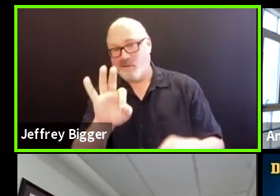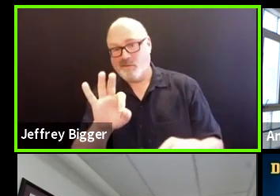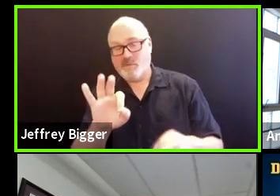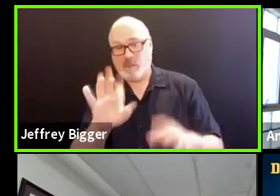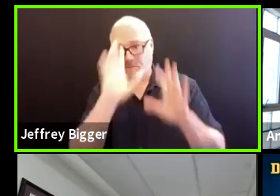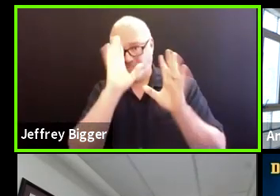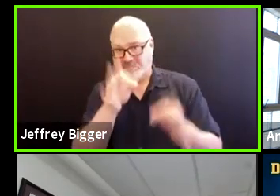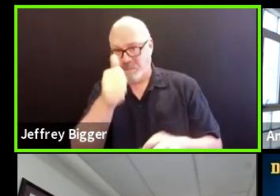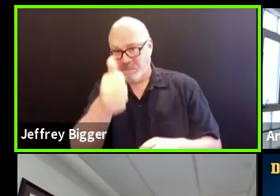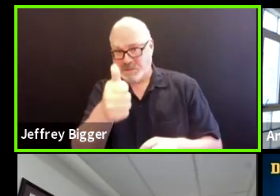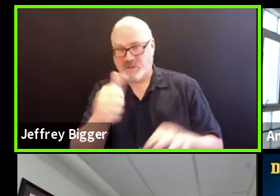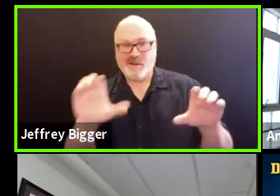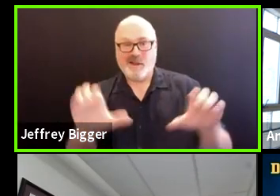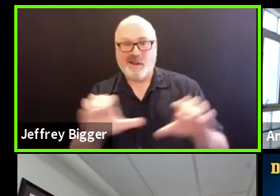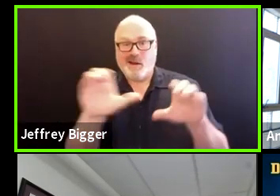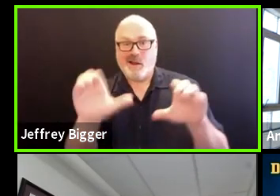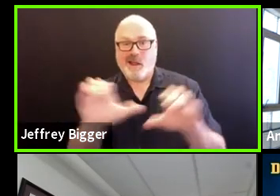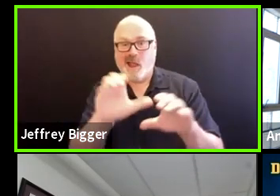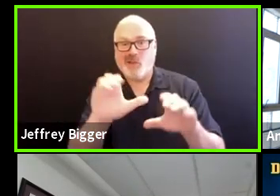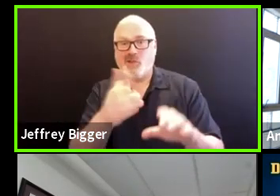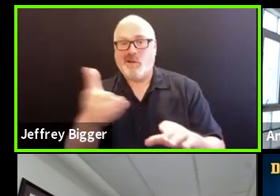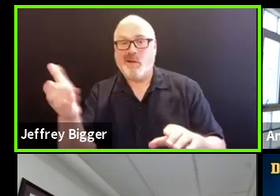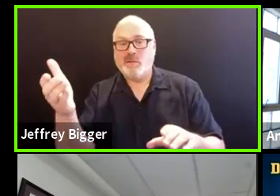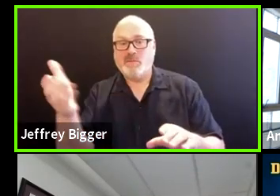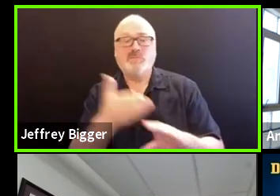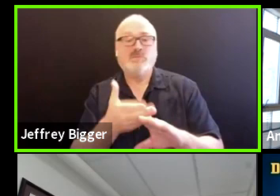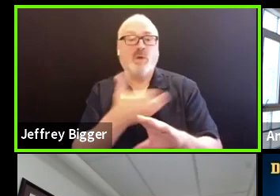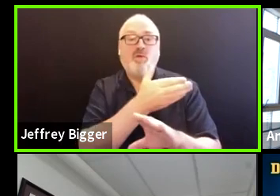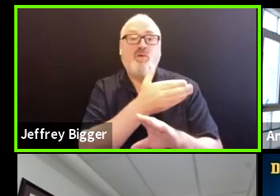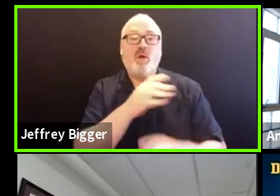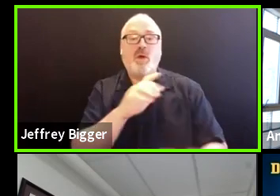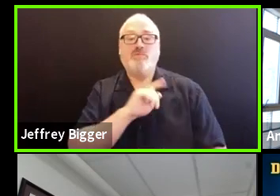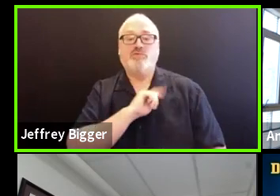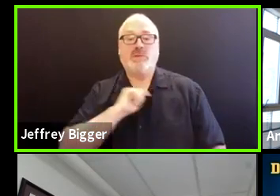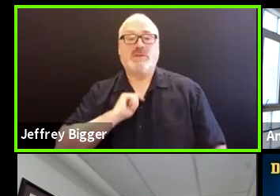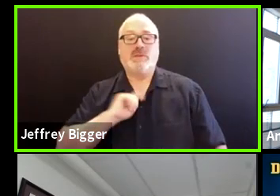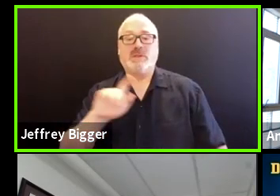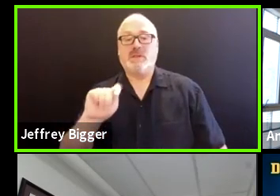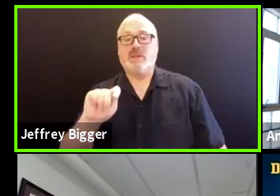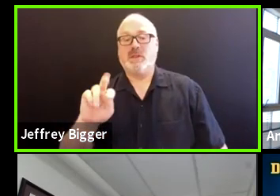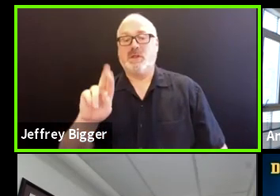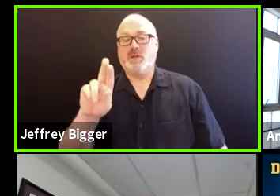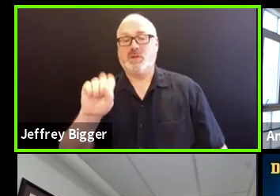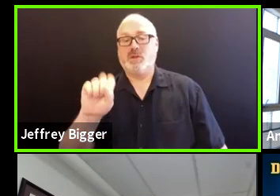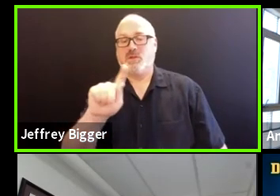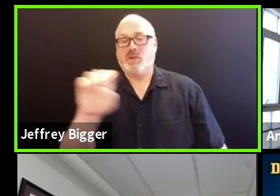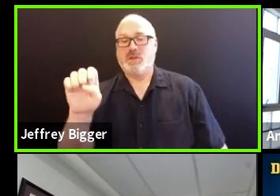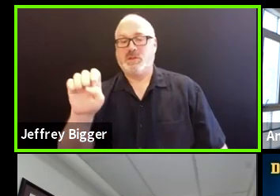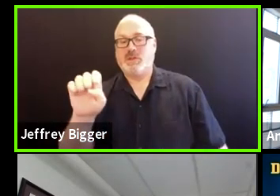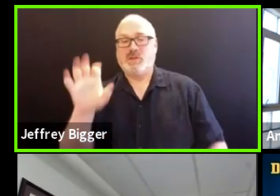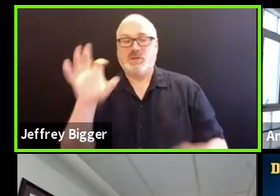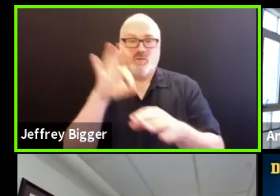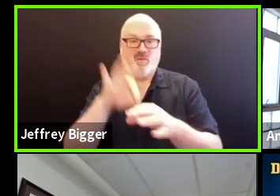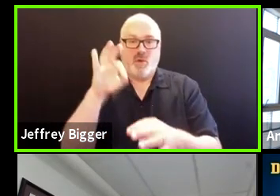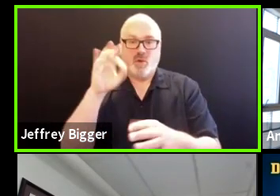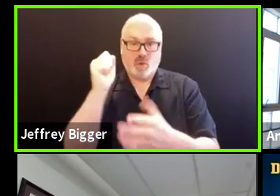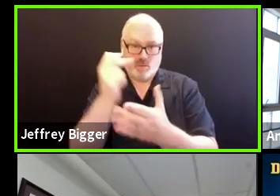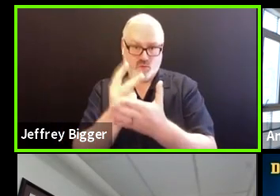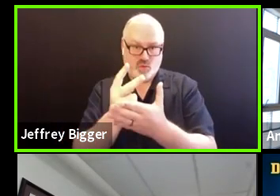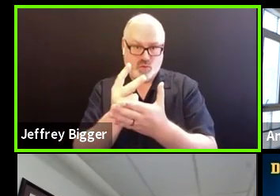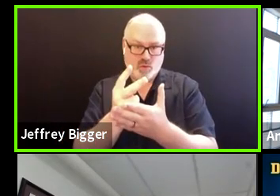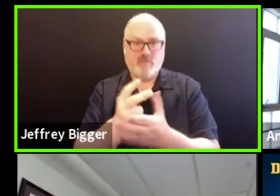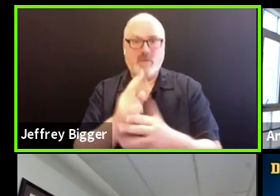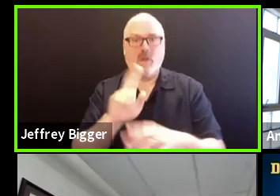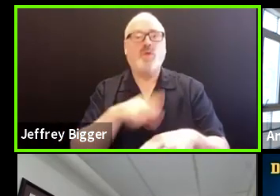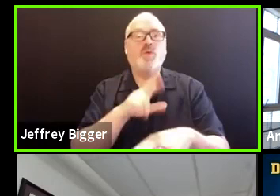on action items before the trustees vote to approve them.